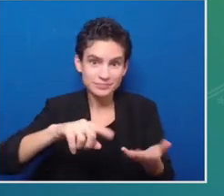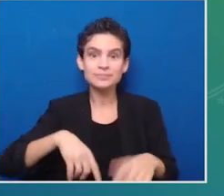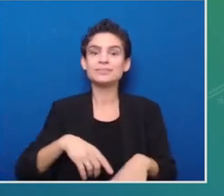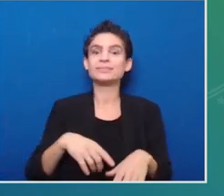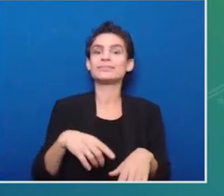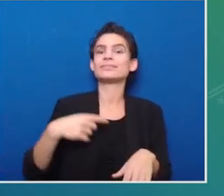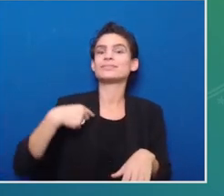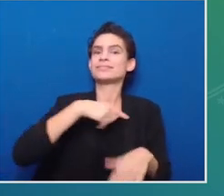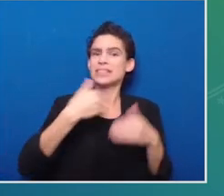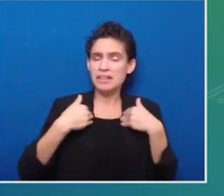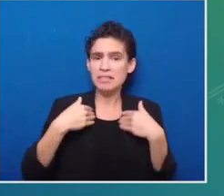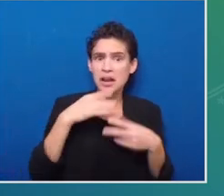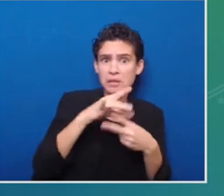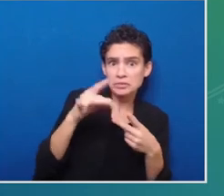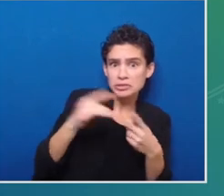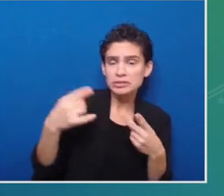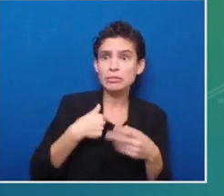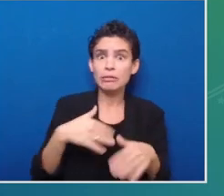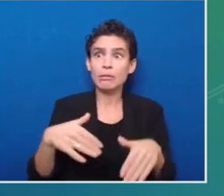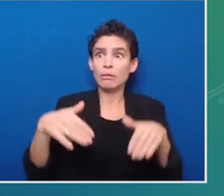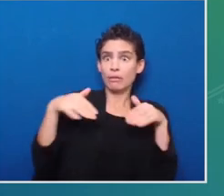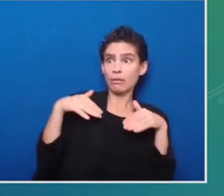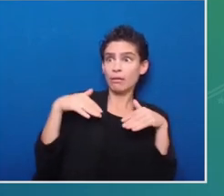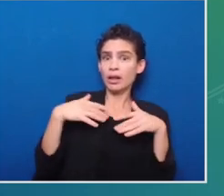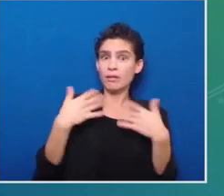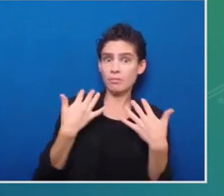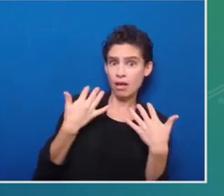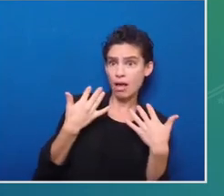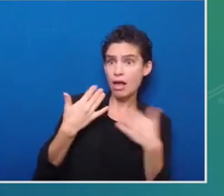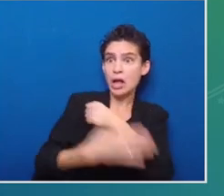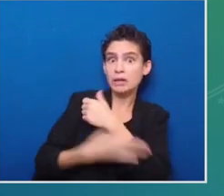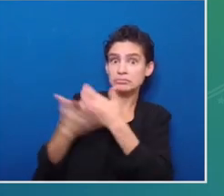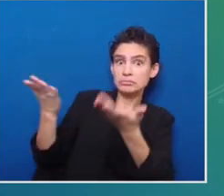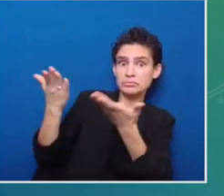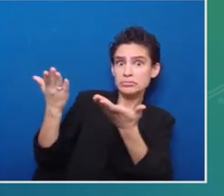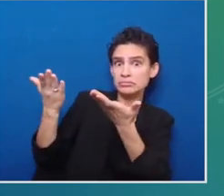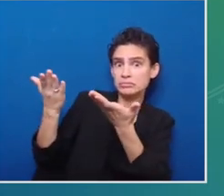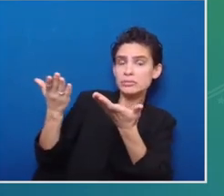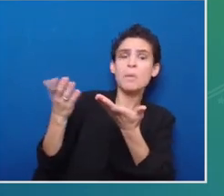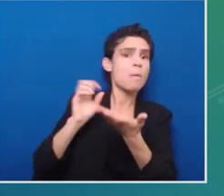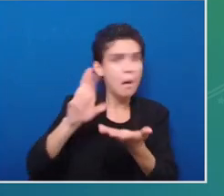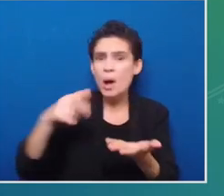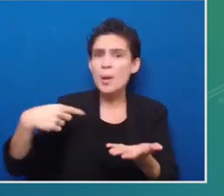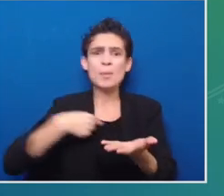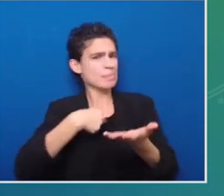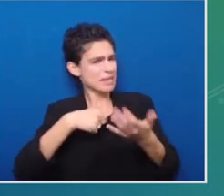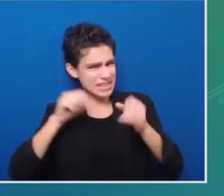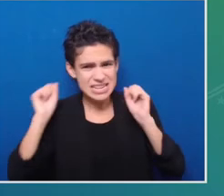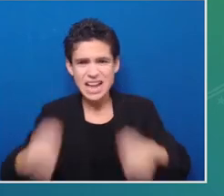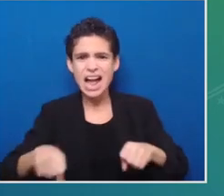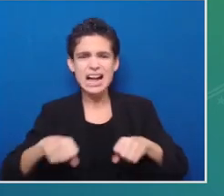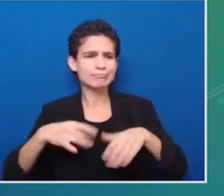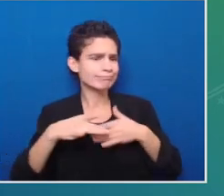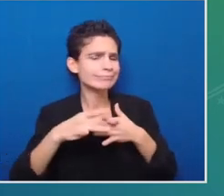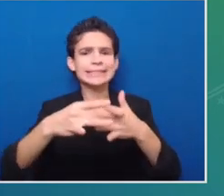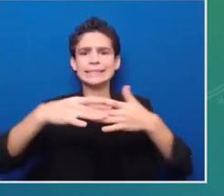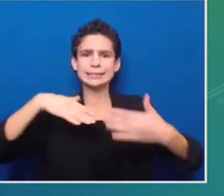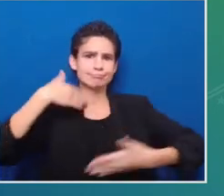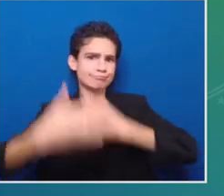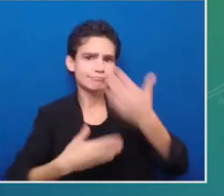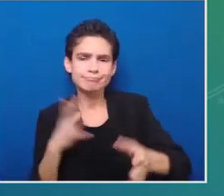on the sidelines and let other countries beat us to these opportunities, or we can get in the game. And I am so ready